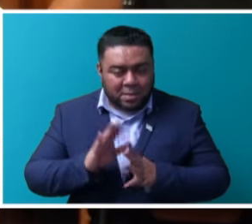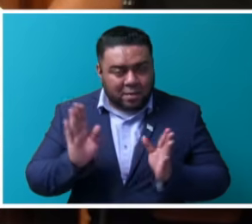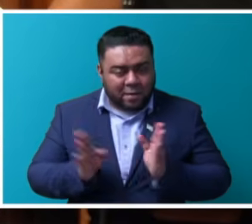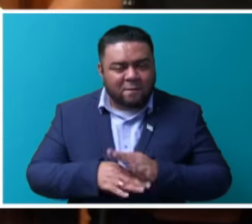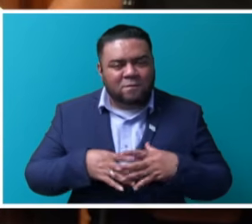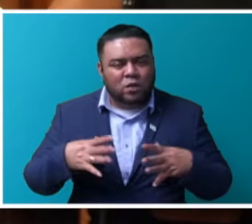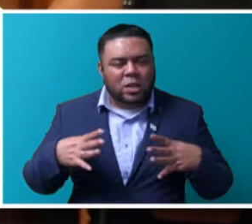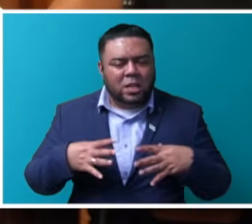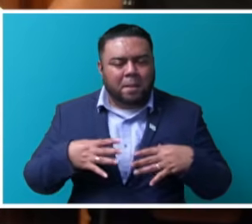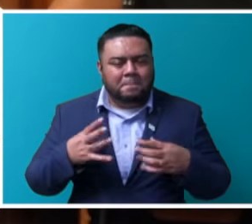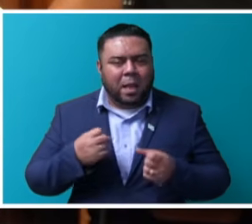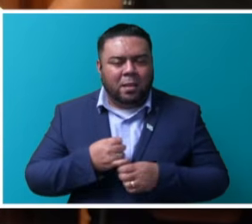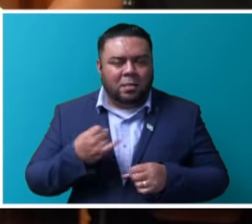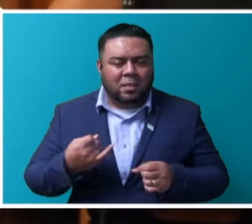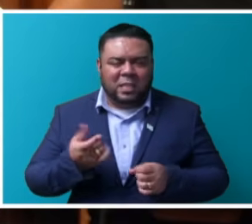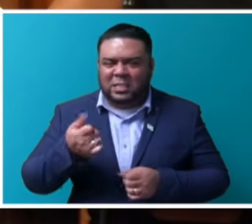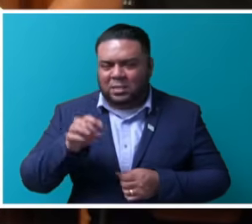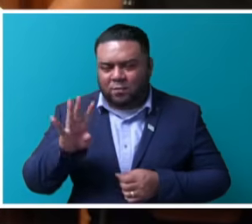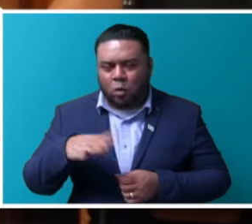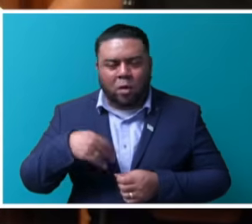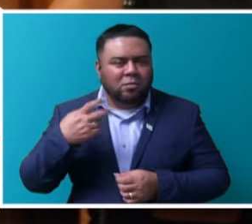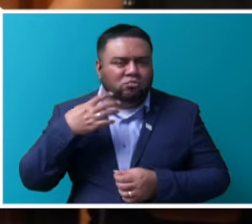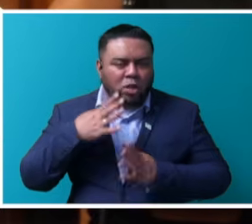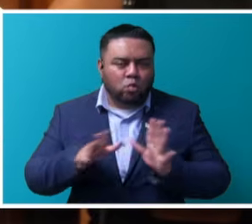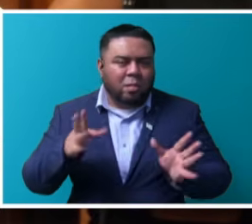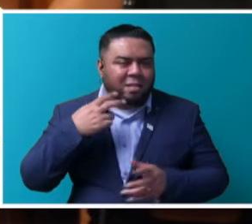medical scheme with over 64 general and dental medical